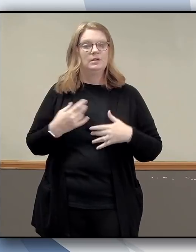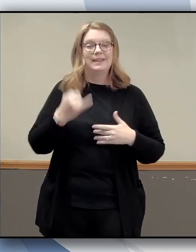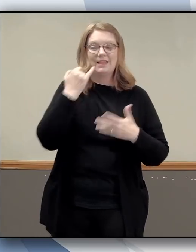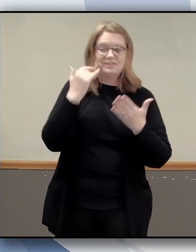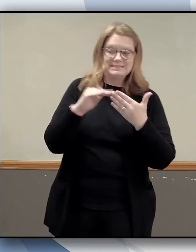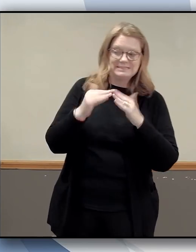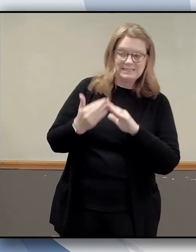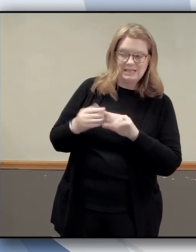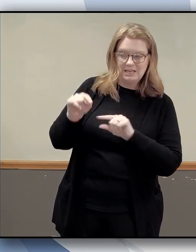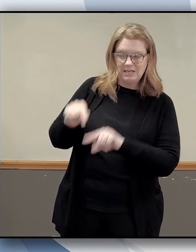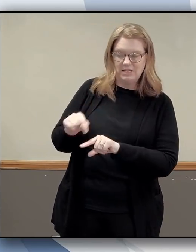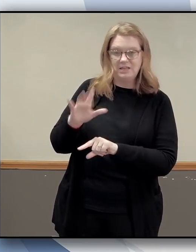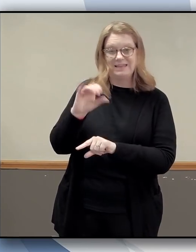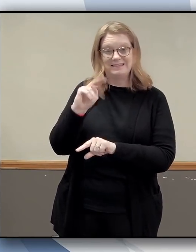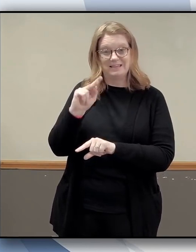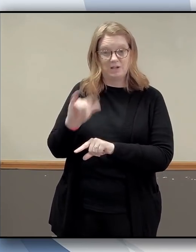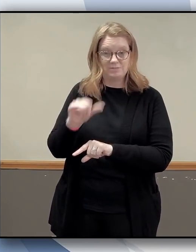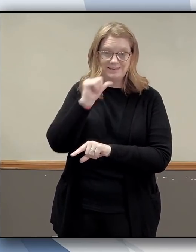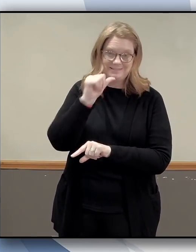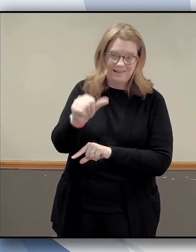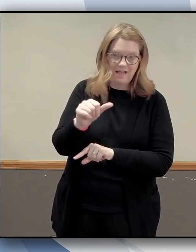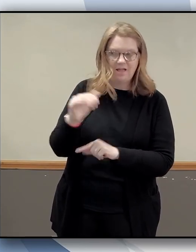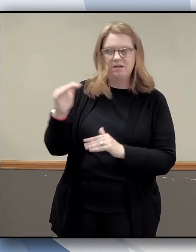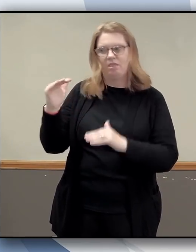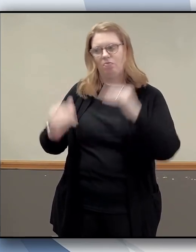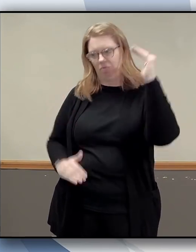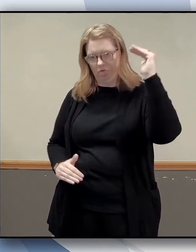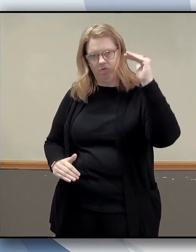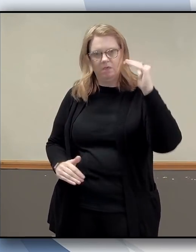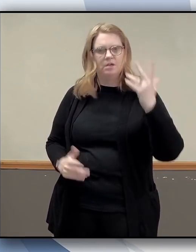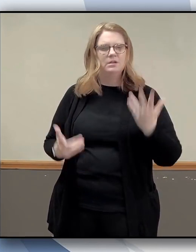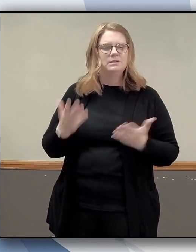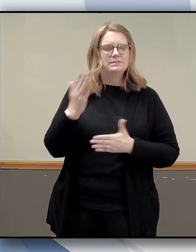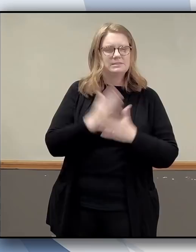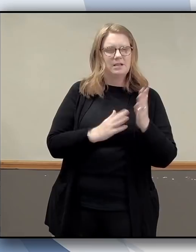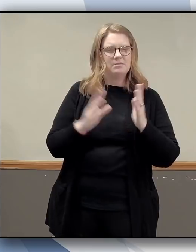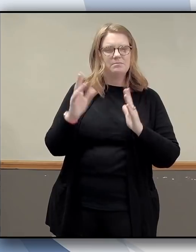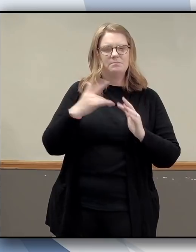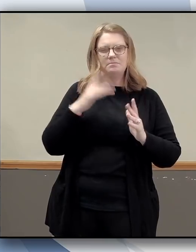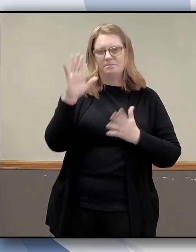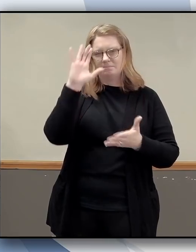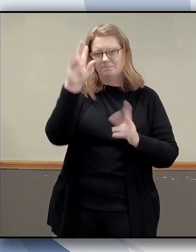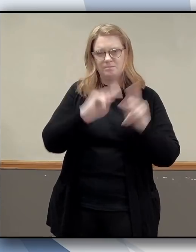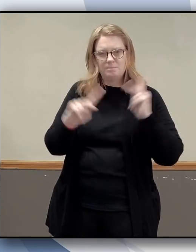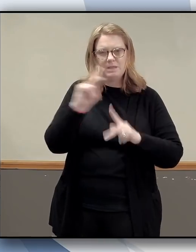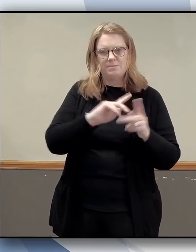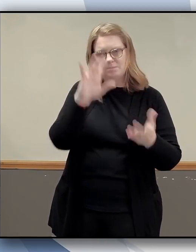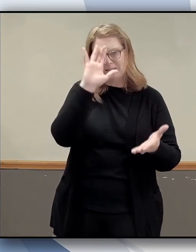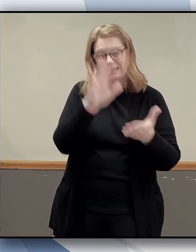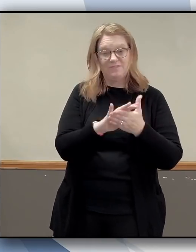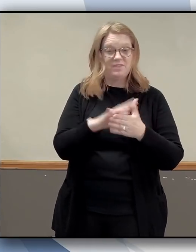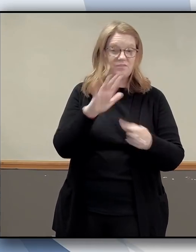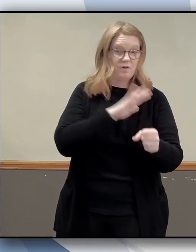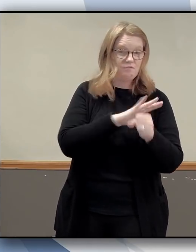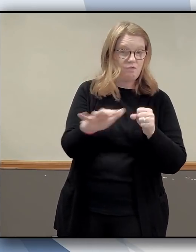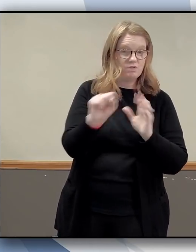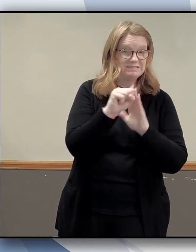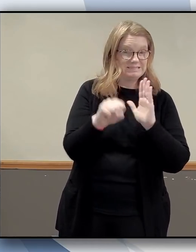the county doesn't, it creates some inequities. Some people like the balance of a statewide approach, and